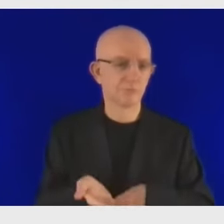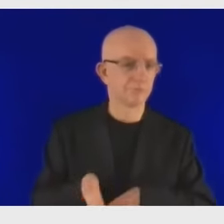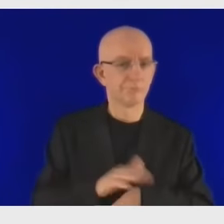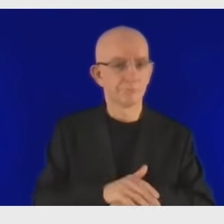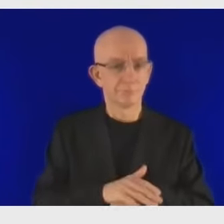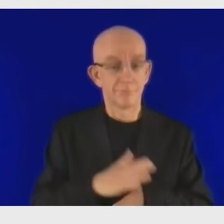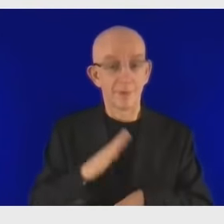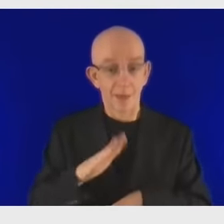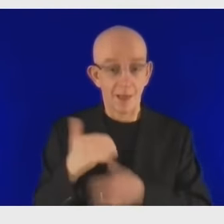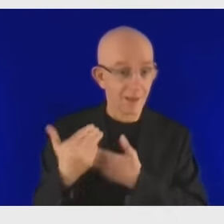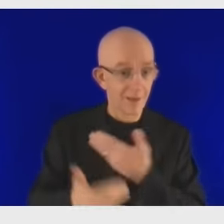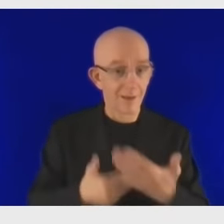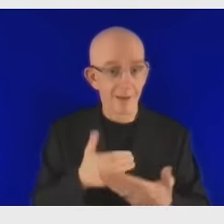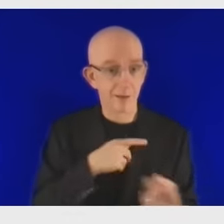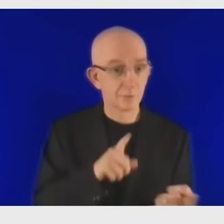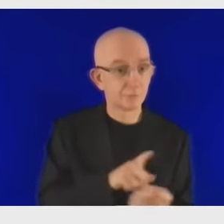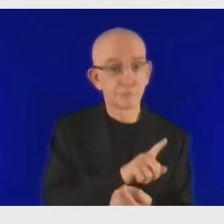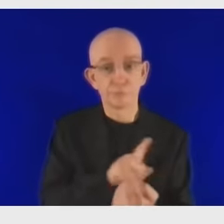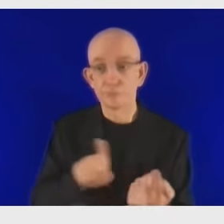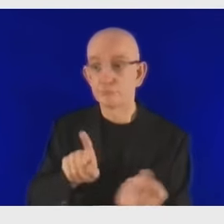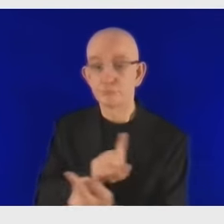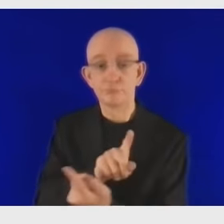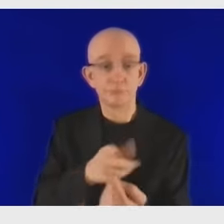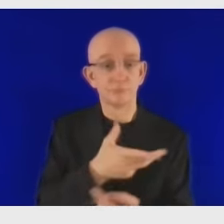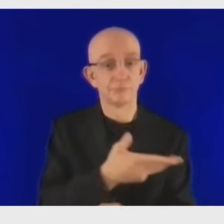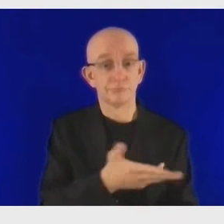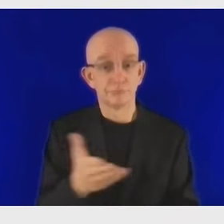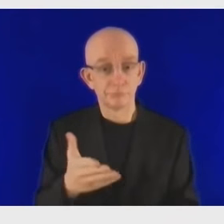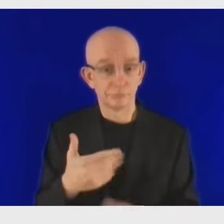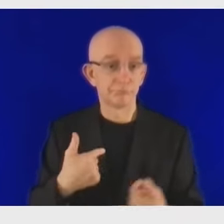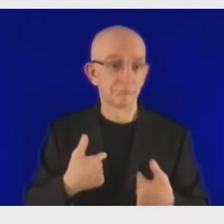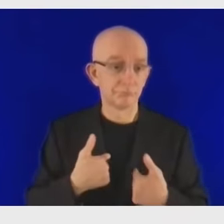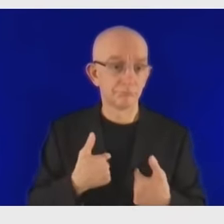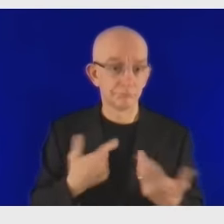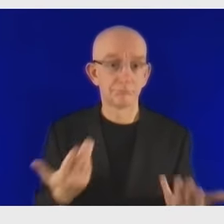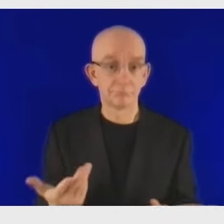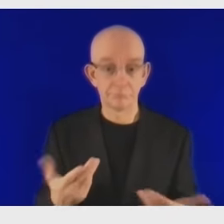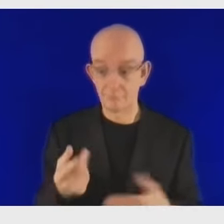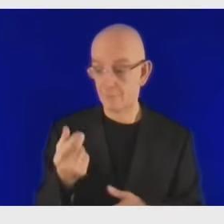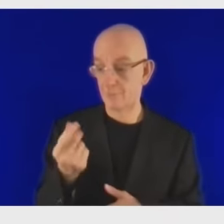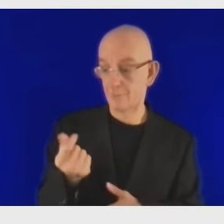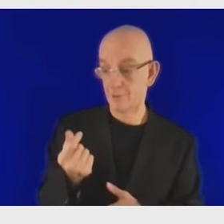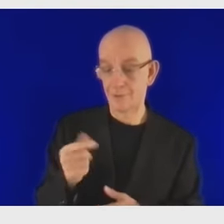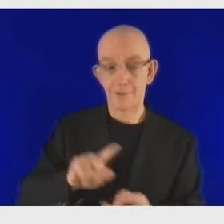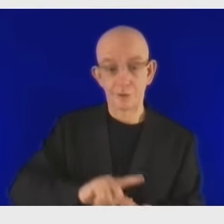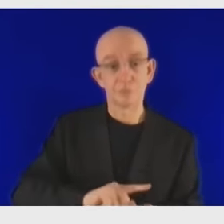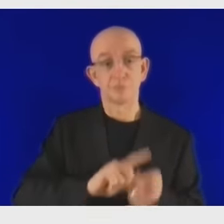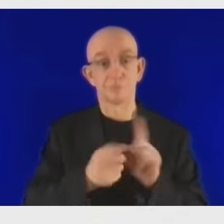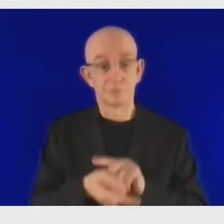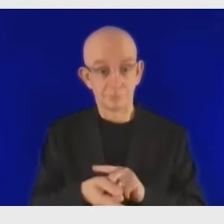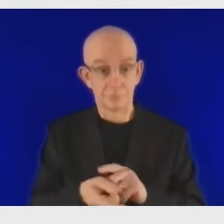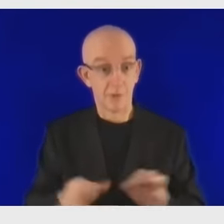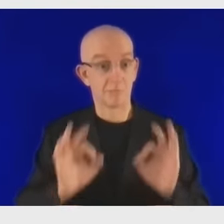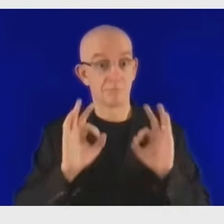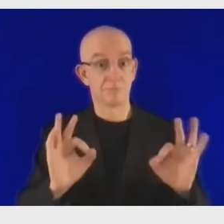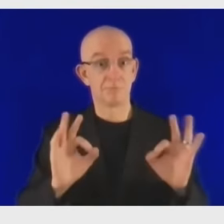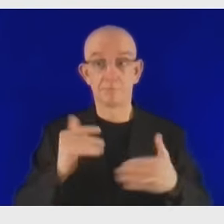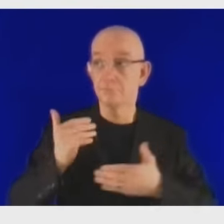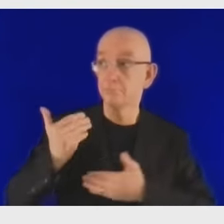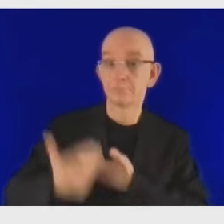go round, but love is its sunlight. The interdependence of